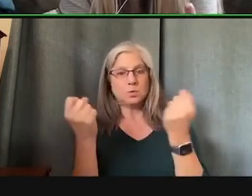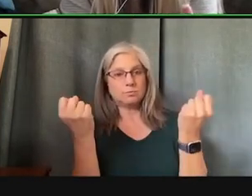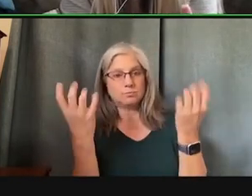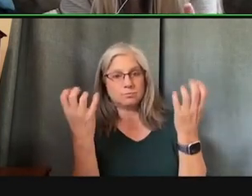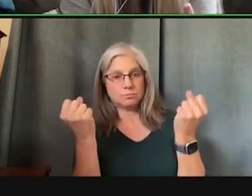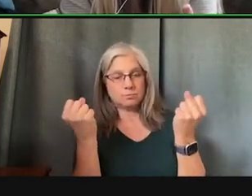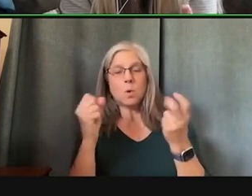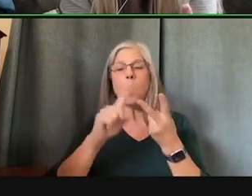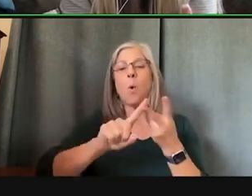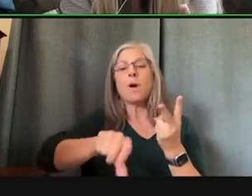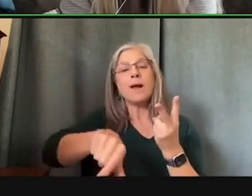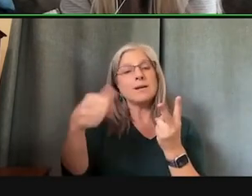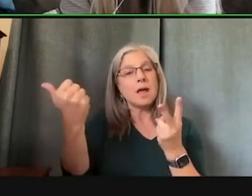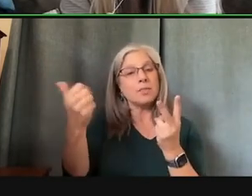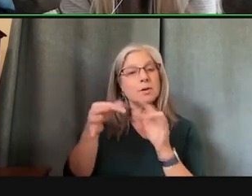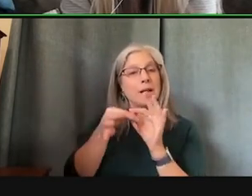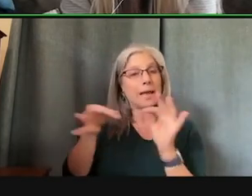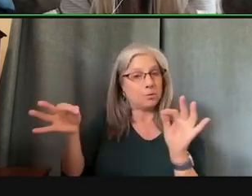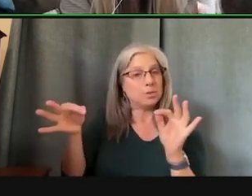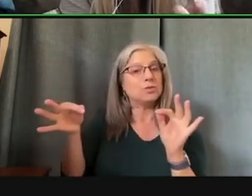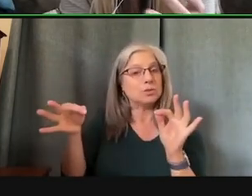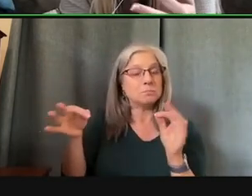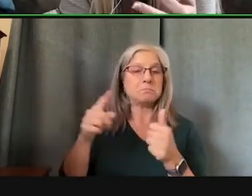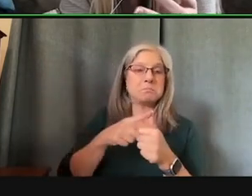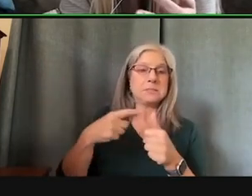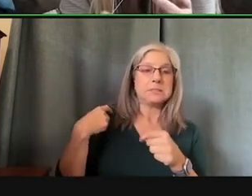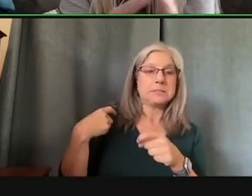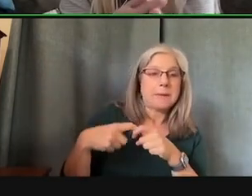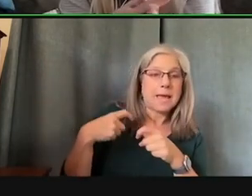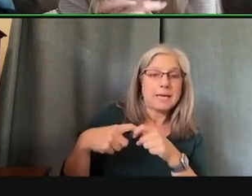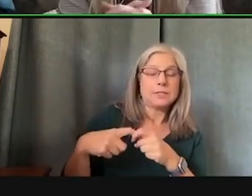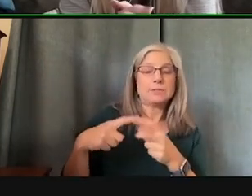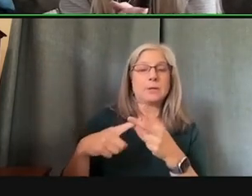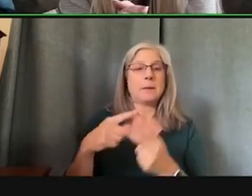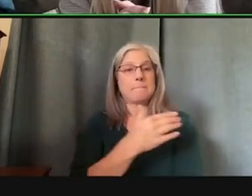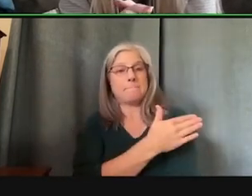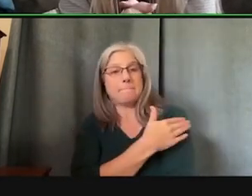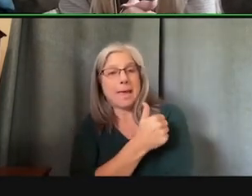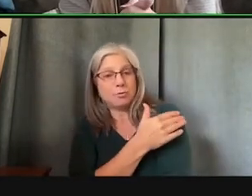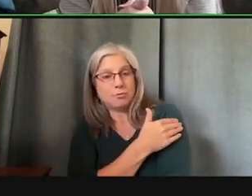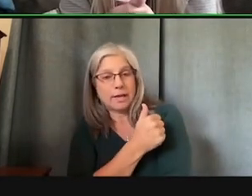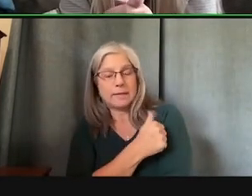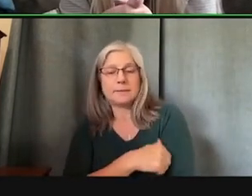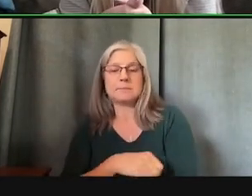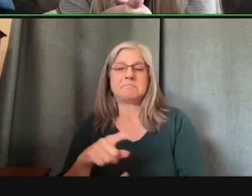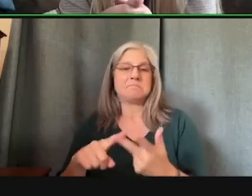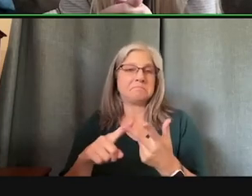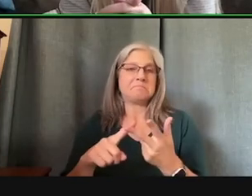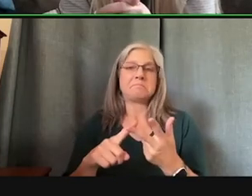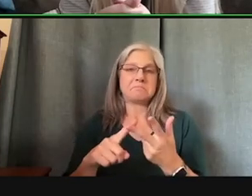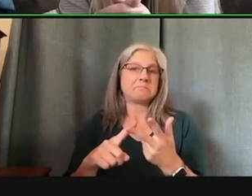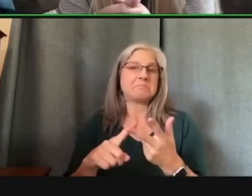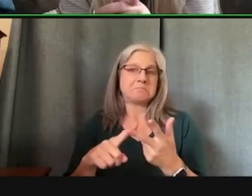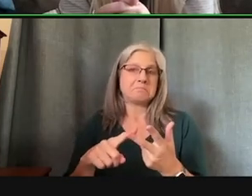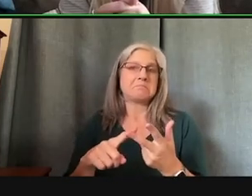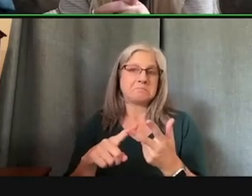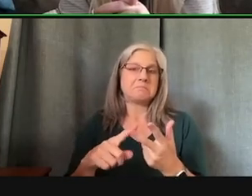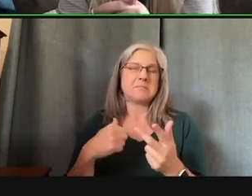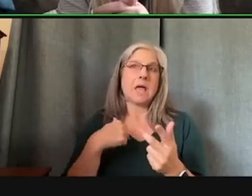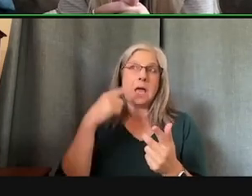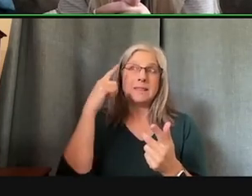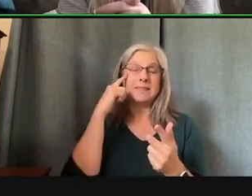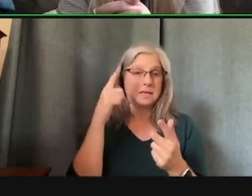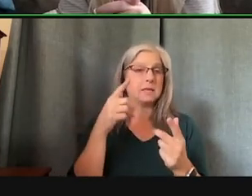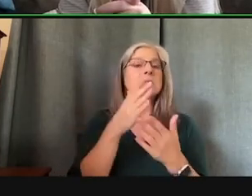into another language, Spanish, Mandarin. I won't say that districts do